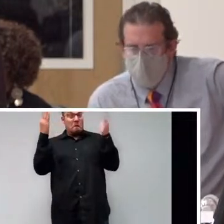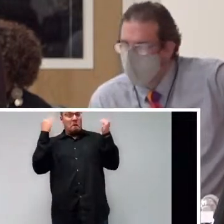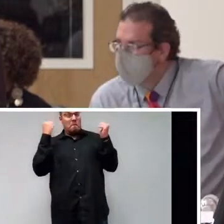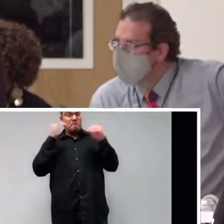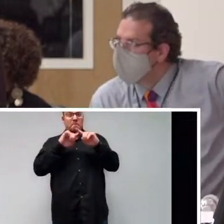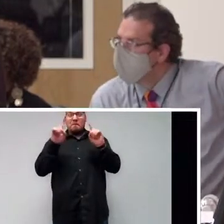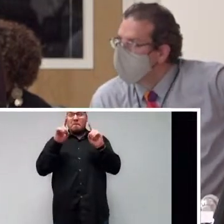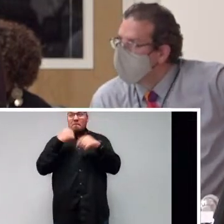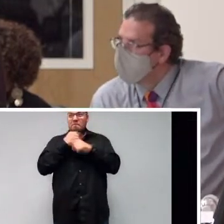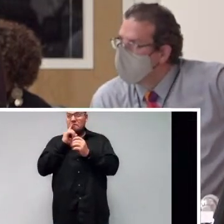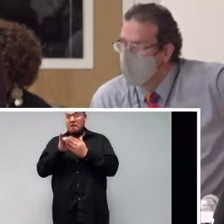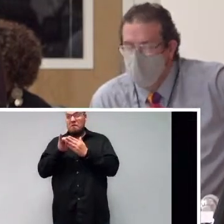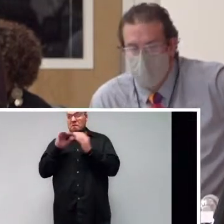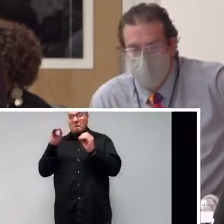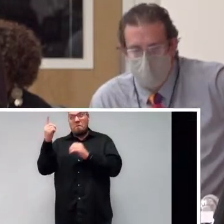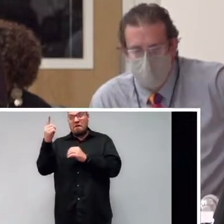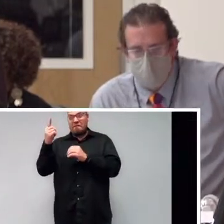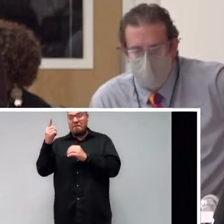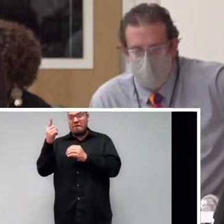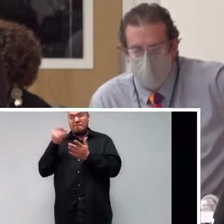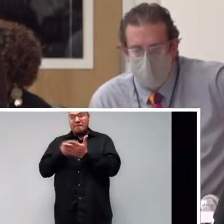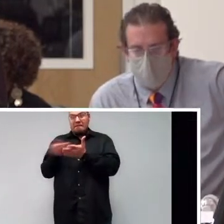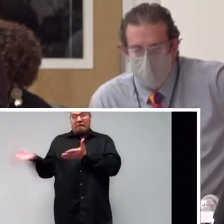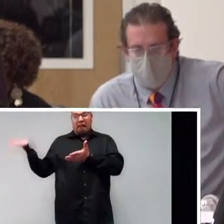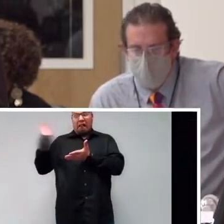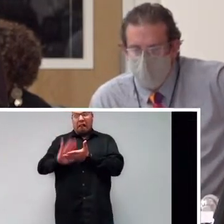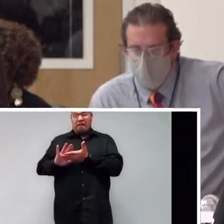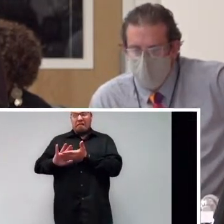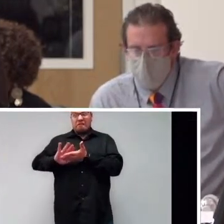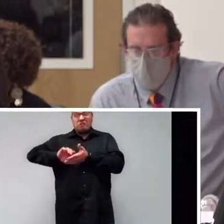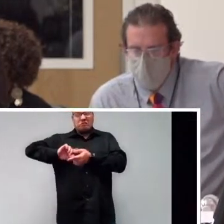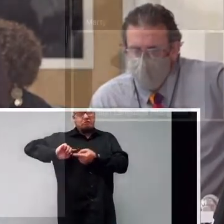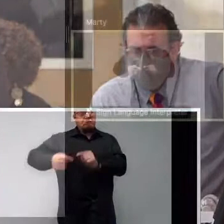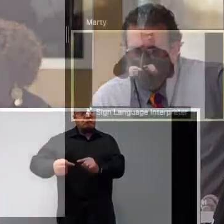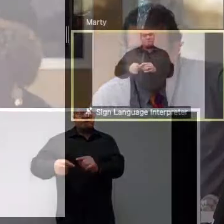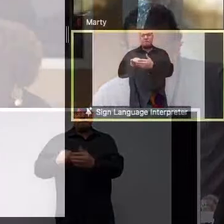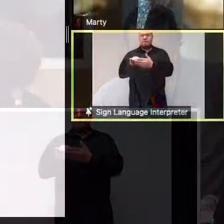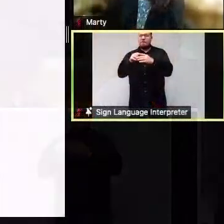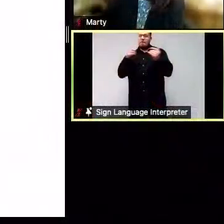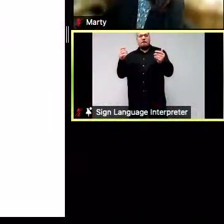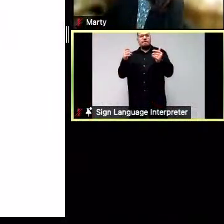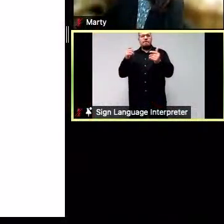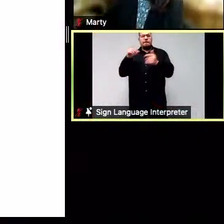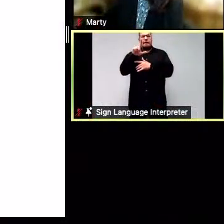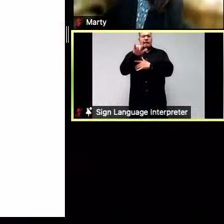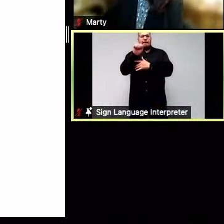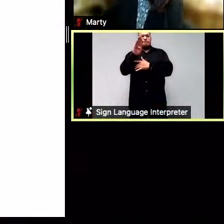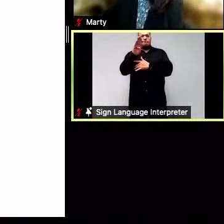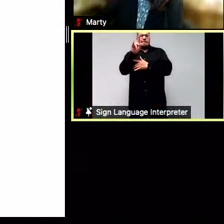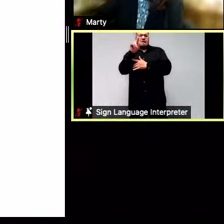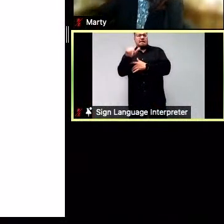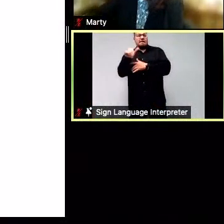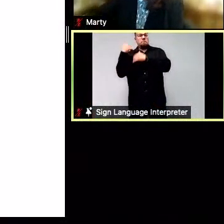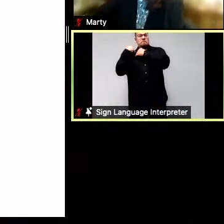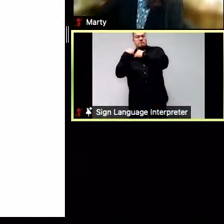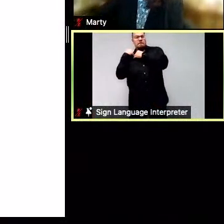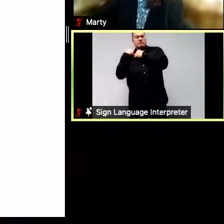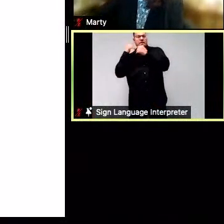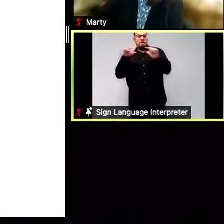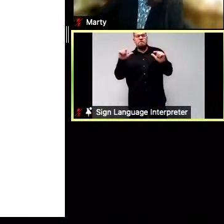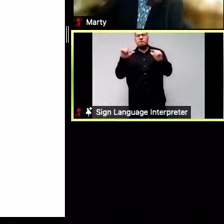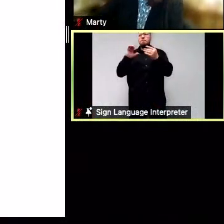financially harmed in this experiment. And so you can see there was a lot of liability language, and there was also a lot of language around how do we